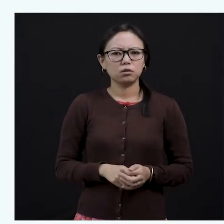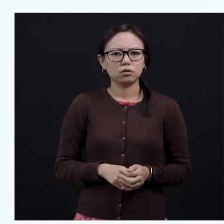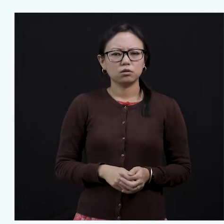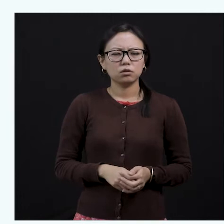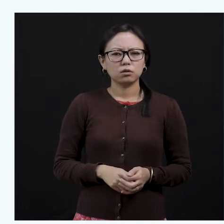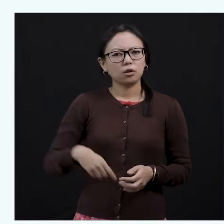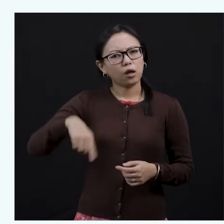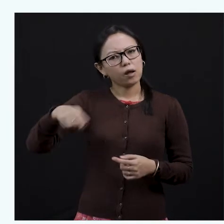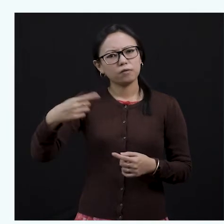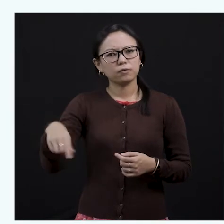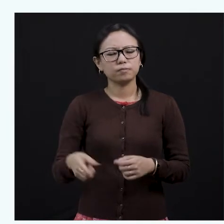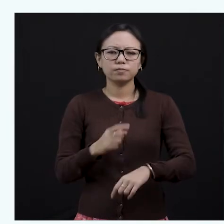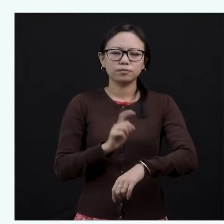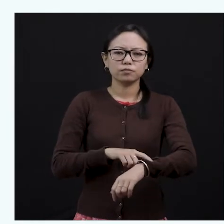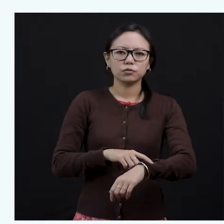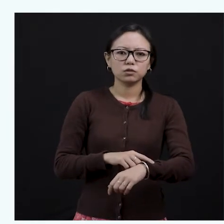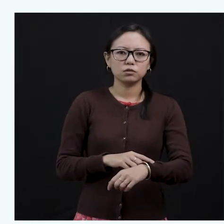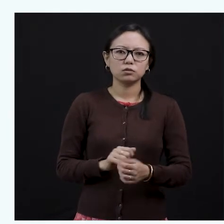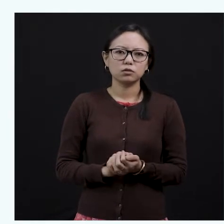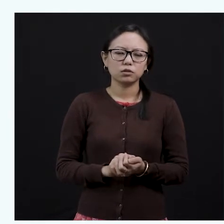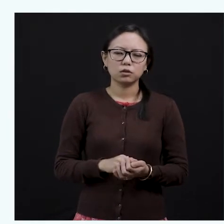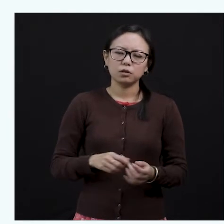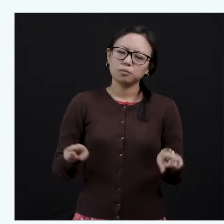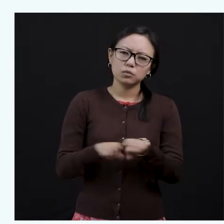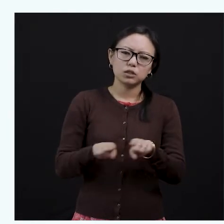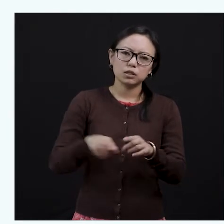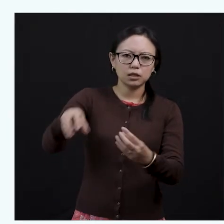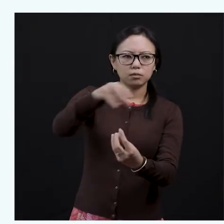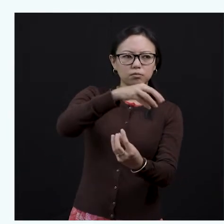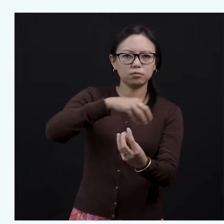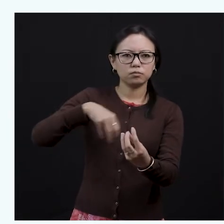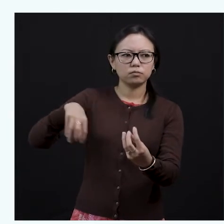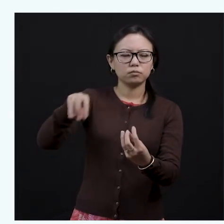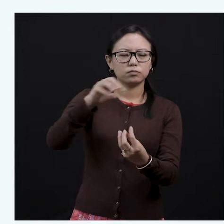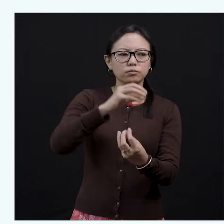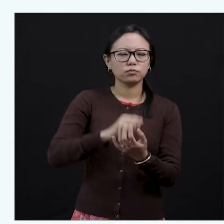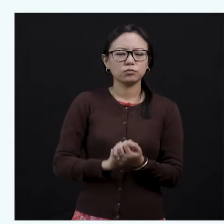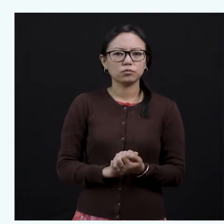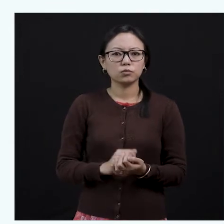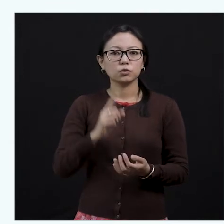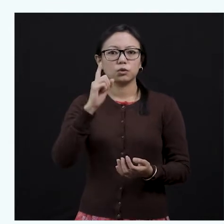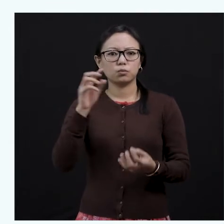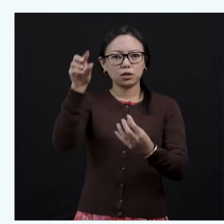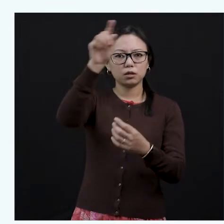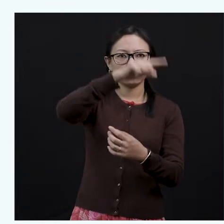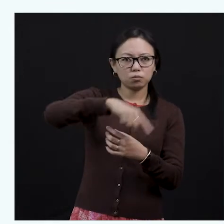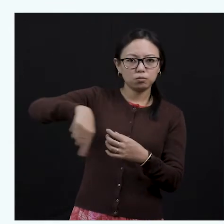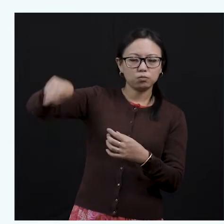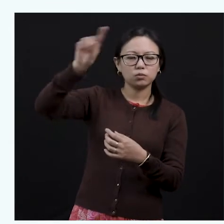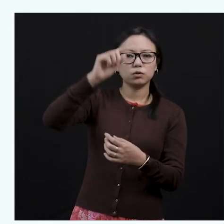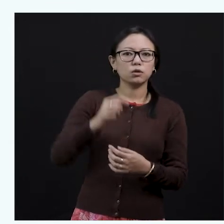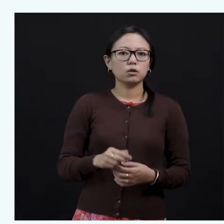earth takes 365 days to make one circle, okay, to